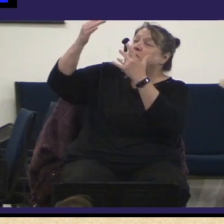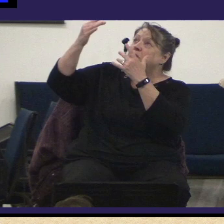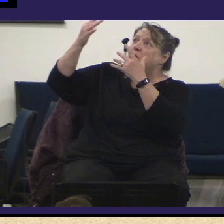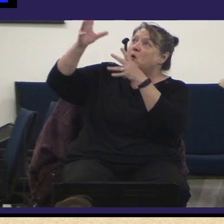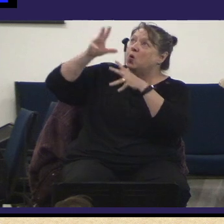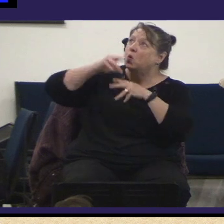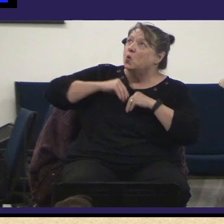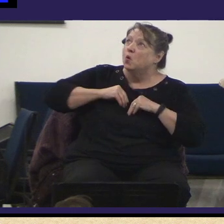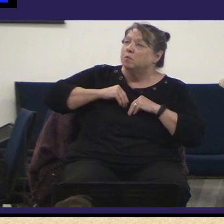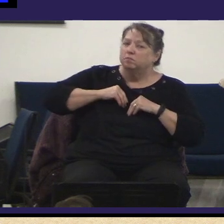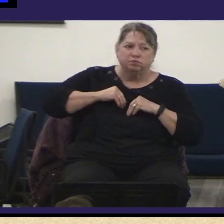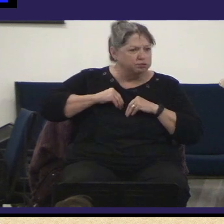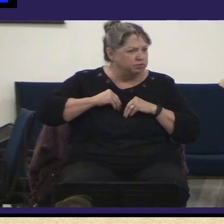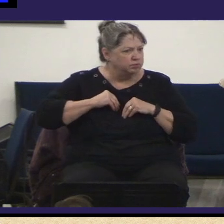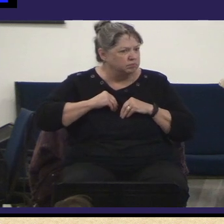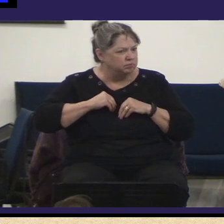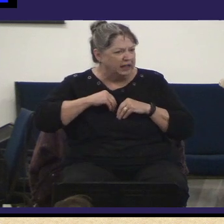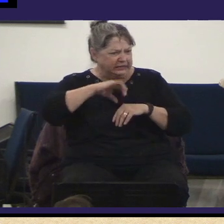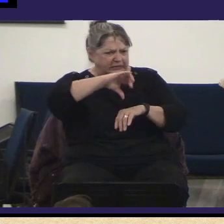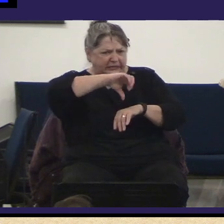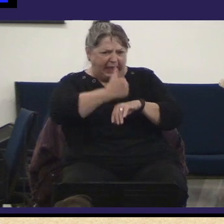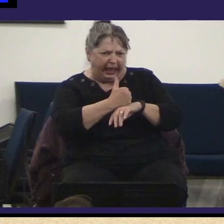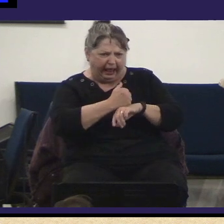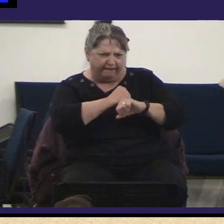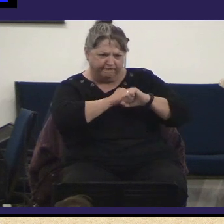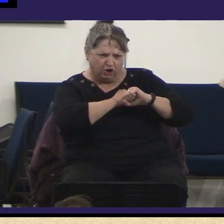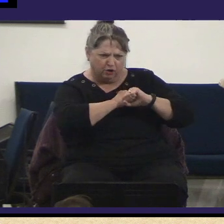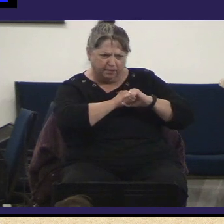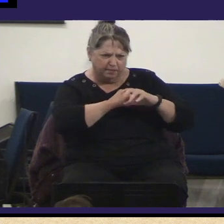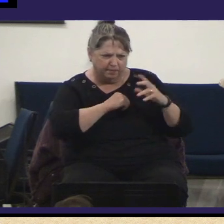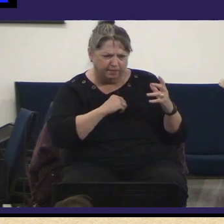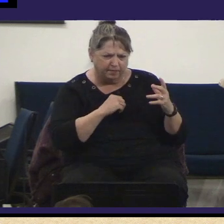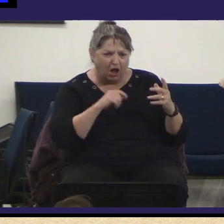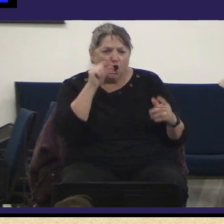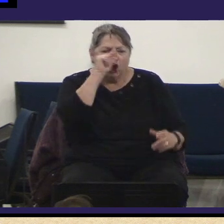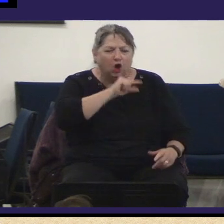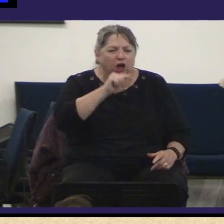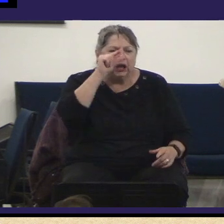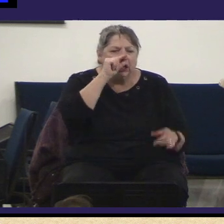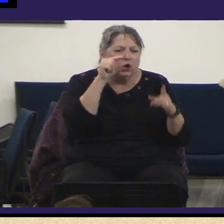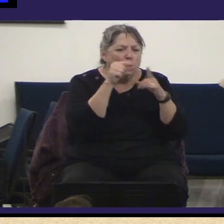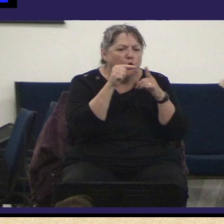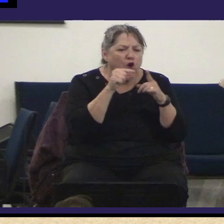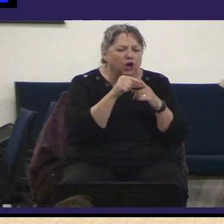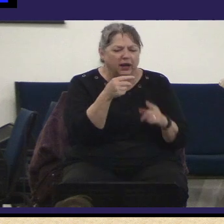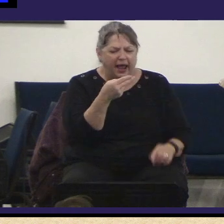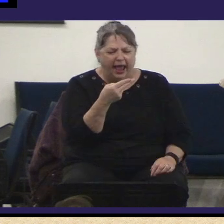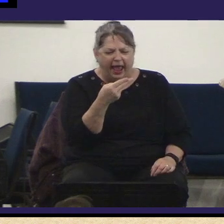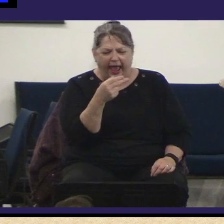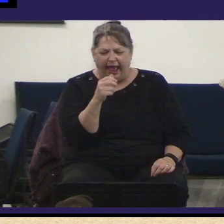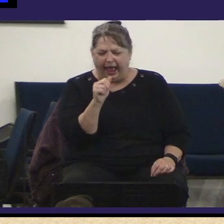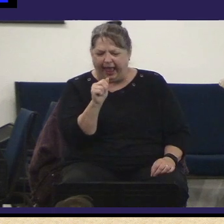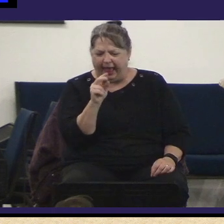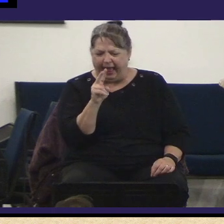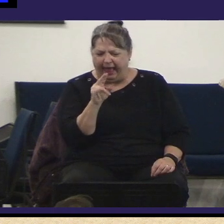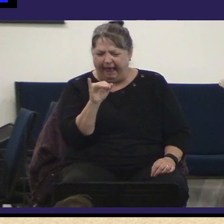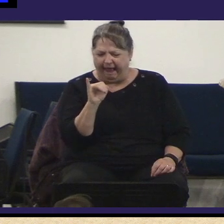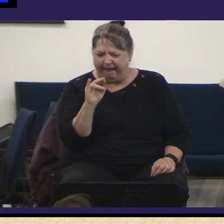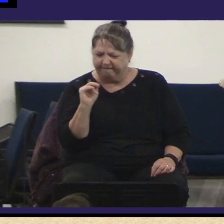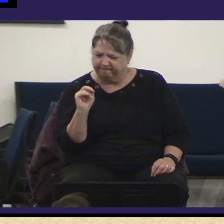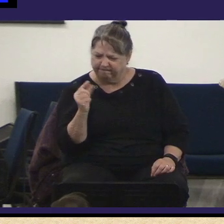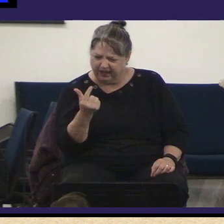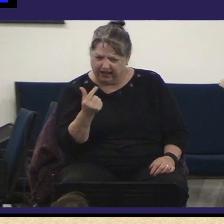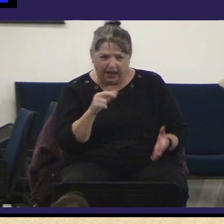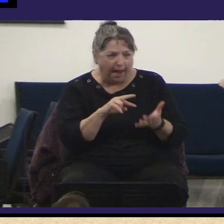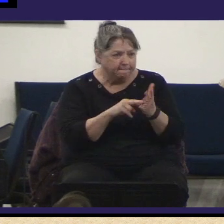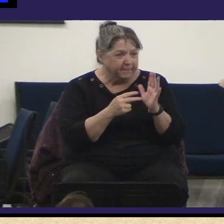commanded to stand firm. The Greek tense of quote-unquote having signifies that the action